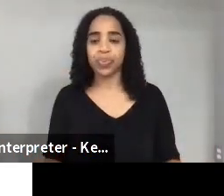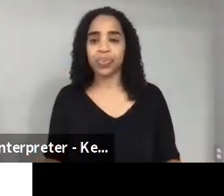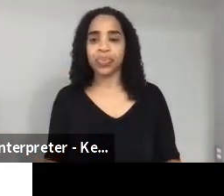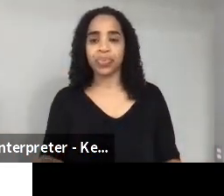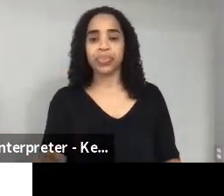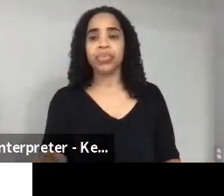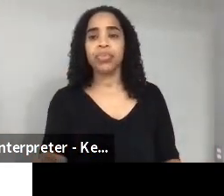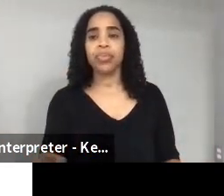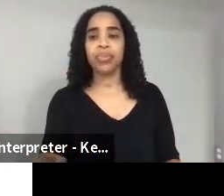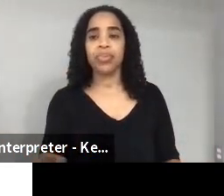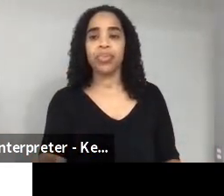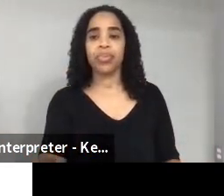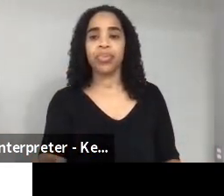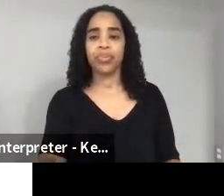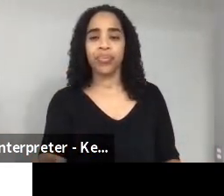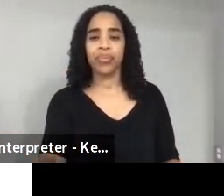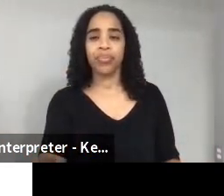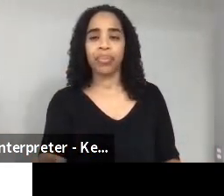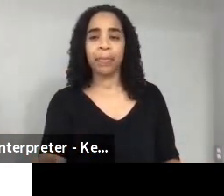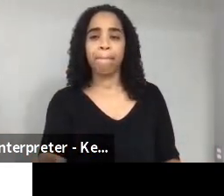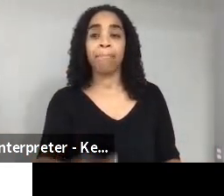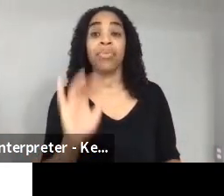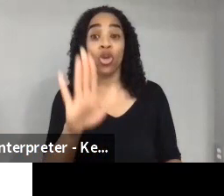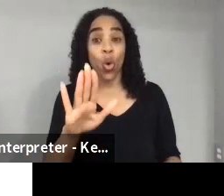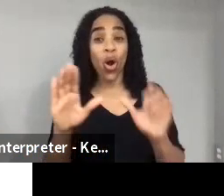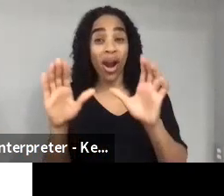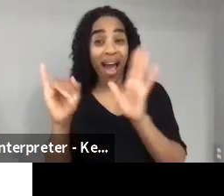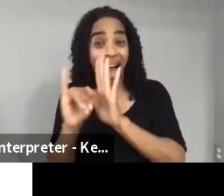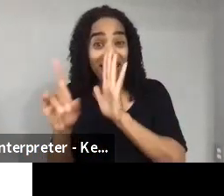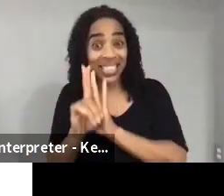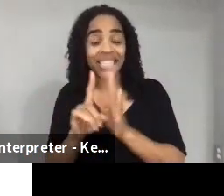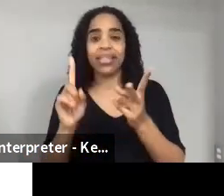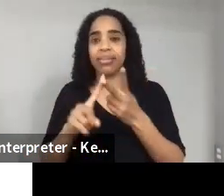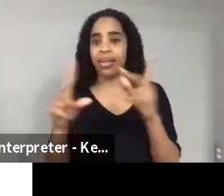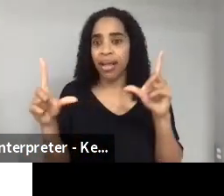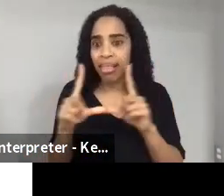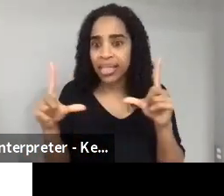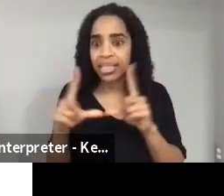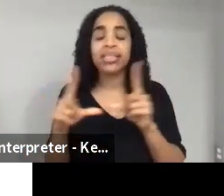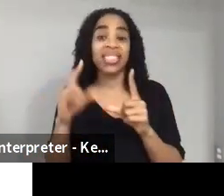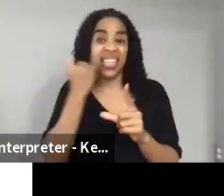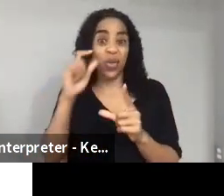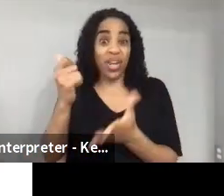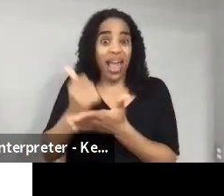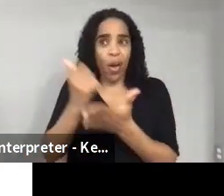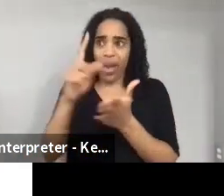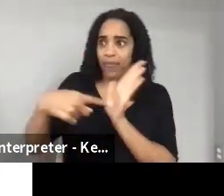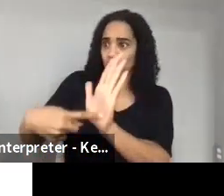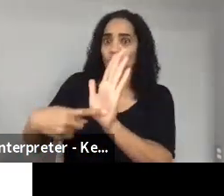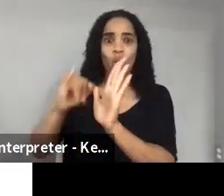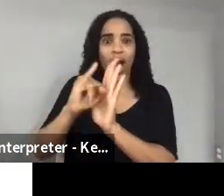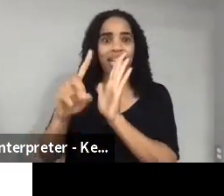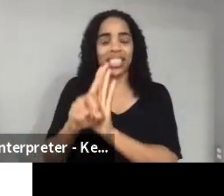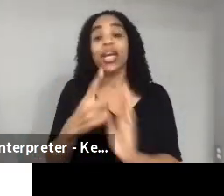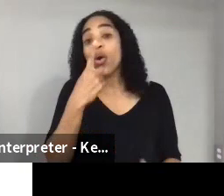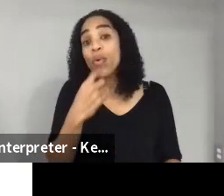Identification is very important when you get to the point of wanting to get some financial assistance. And when it comes to the Red